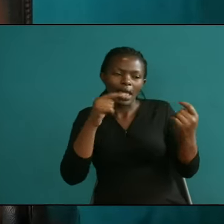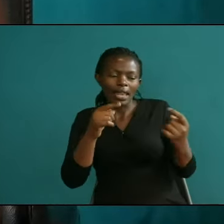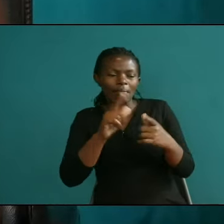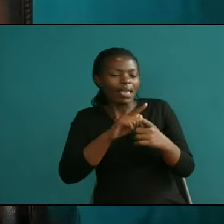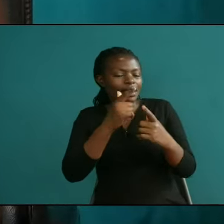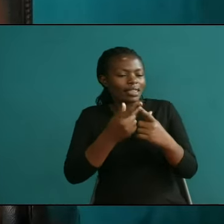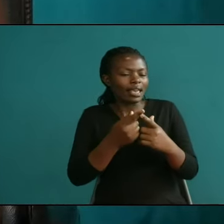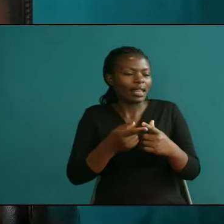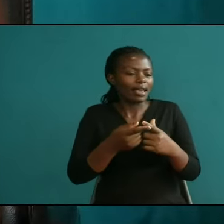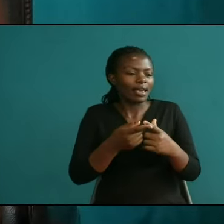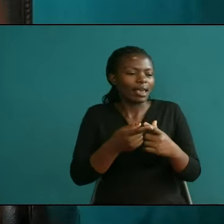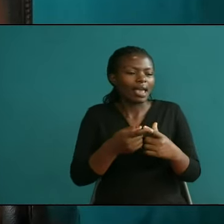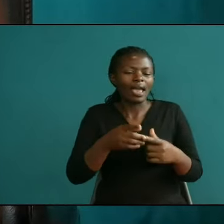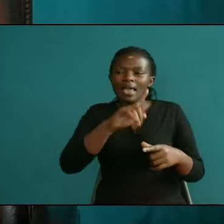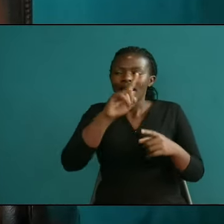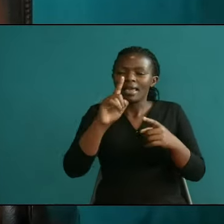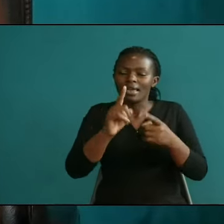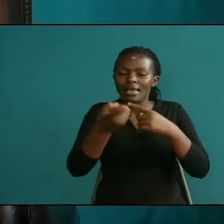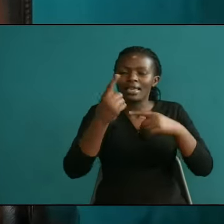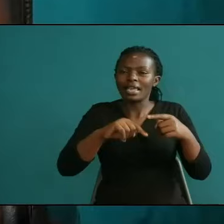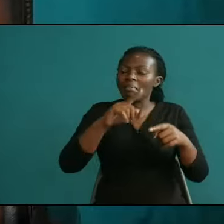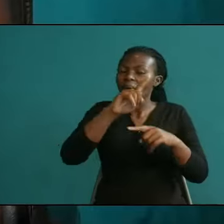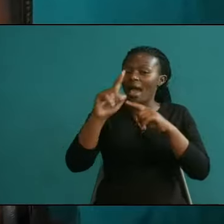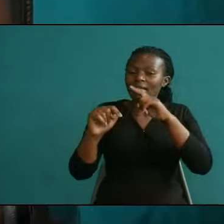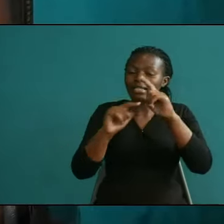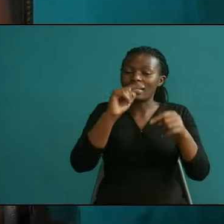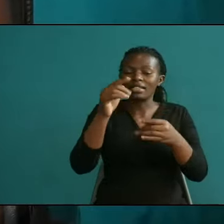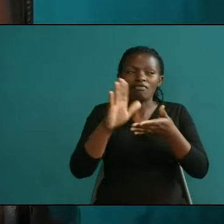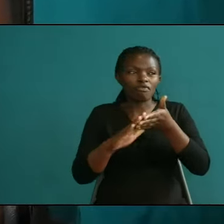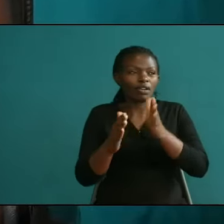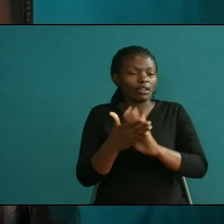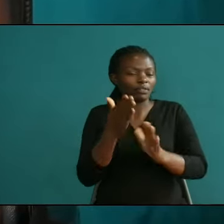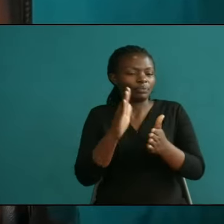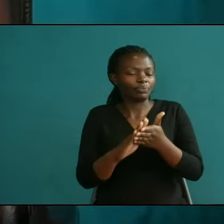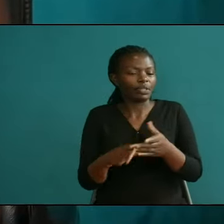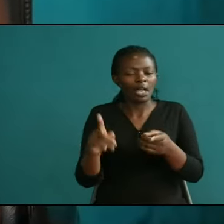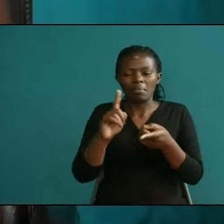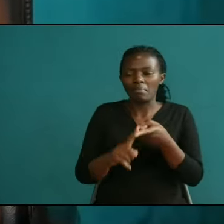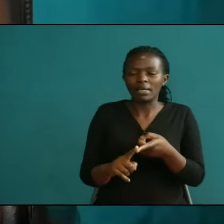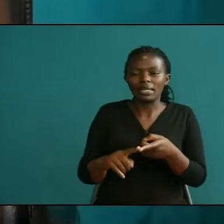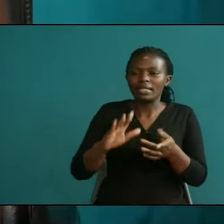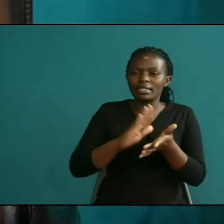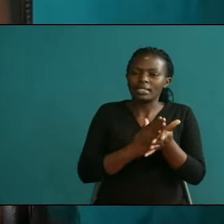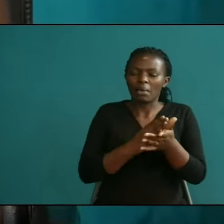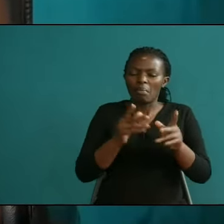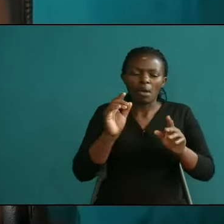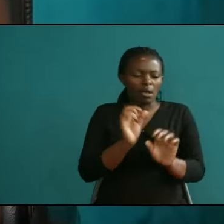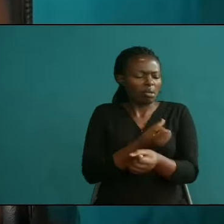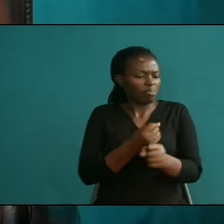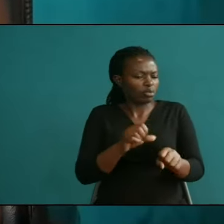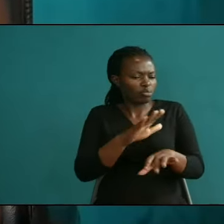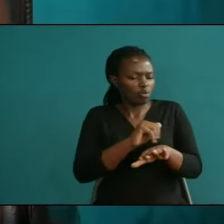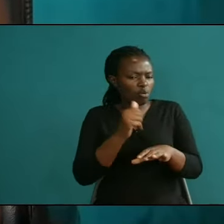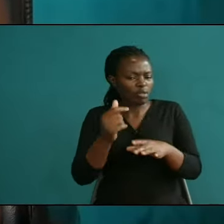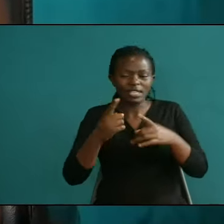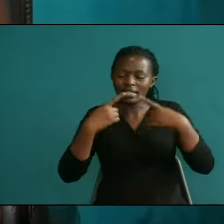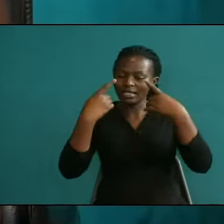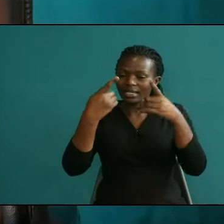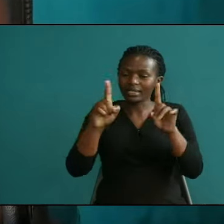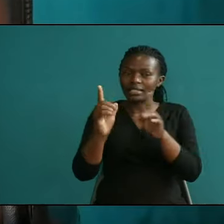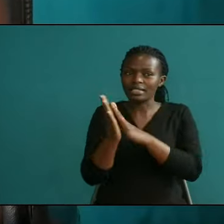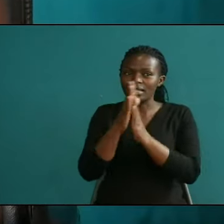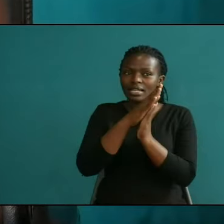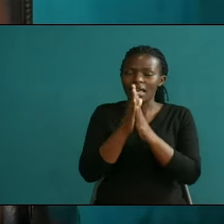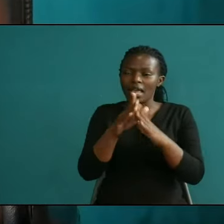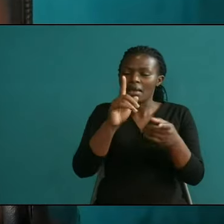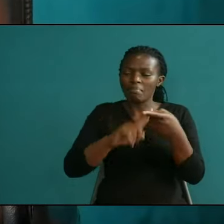her father's deathbed, prompting reconciliation. Some wouldn't call this a success story. John didn't dedicate his life